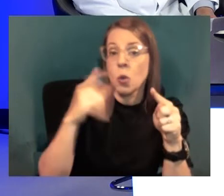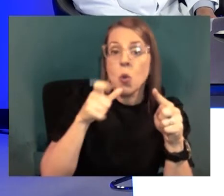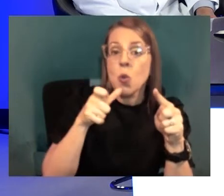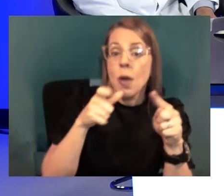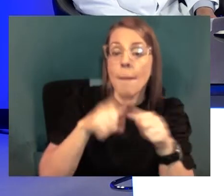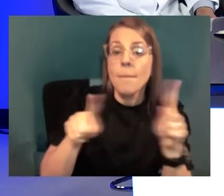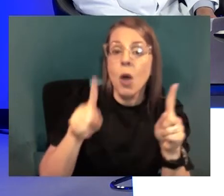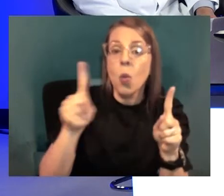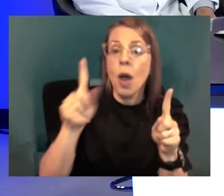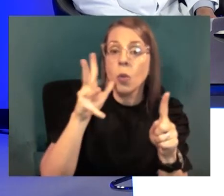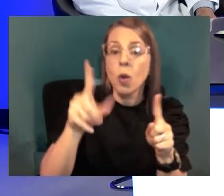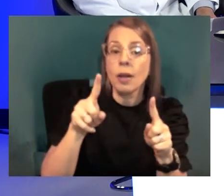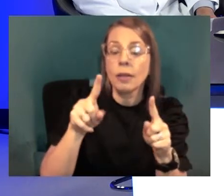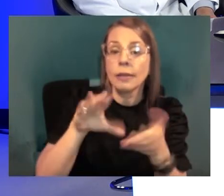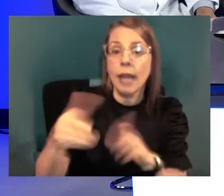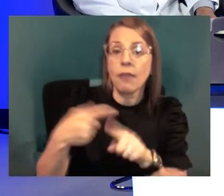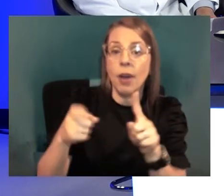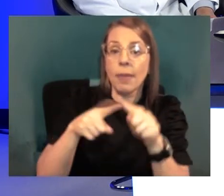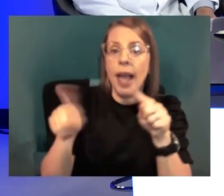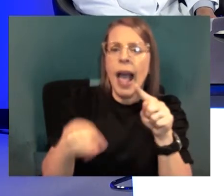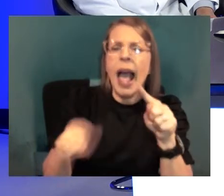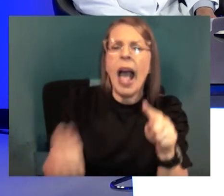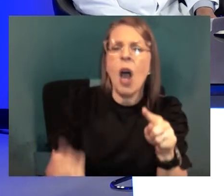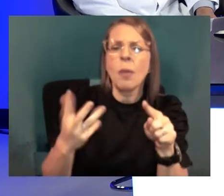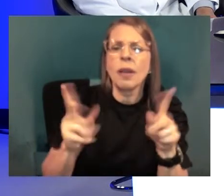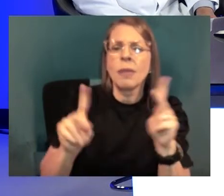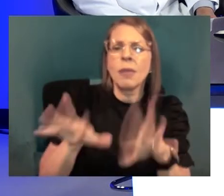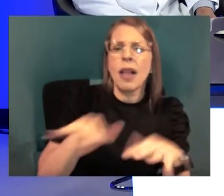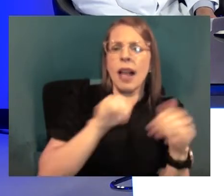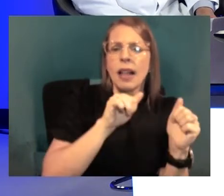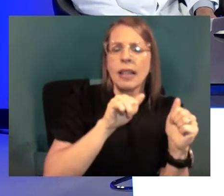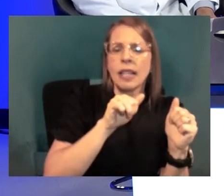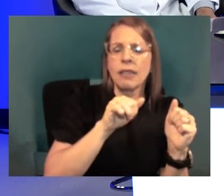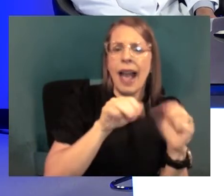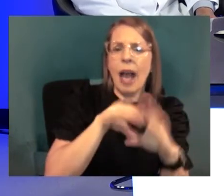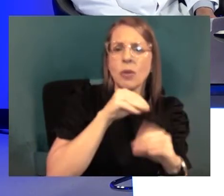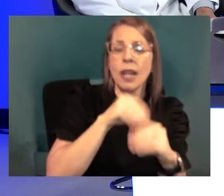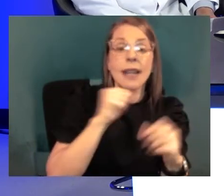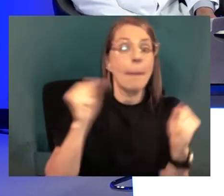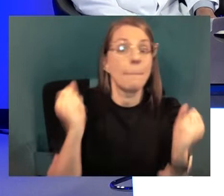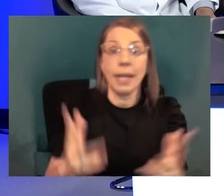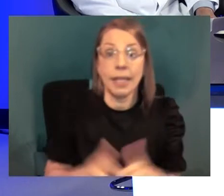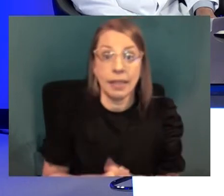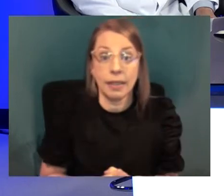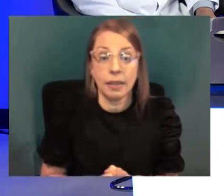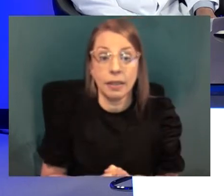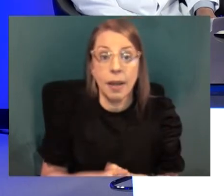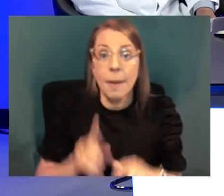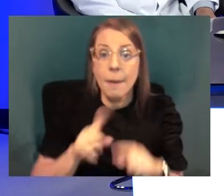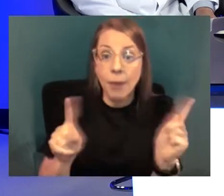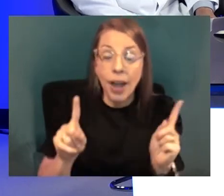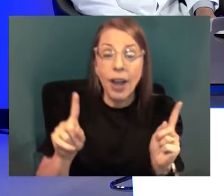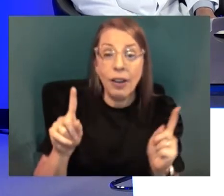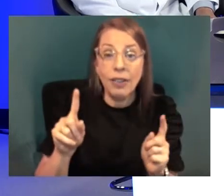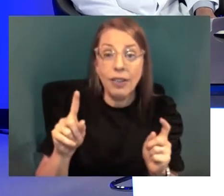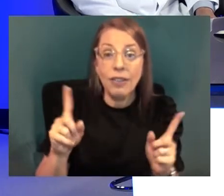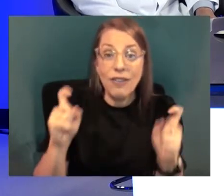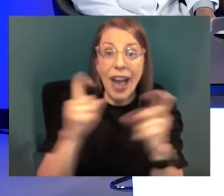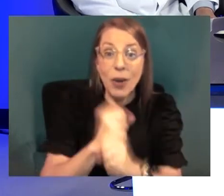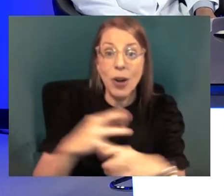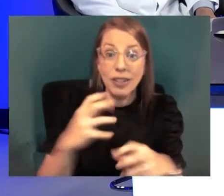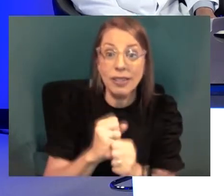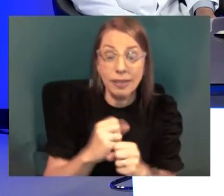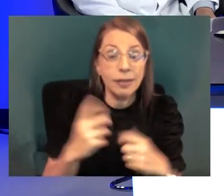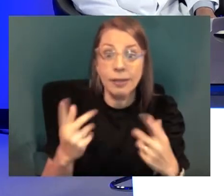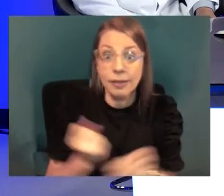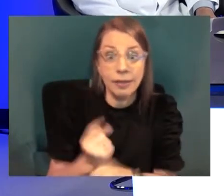die. How many people are going to step outside? Right? Not many. But we go out and we do this stuff with the fireworks all the time, and yet you see, as you say, you see all